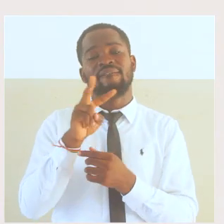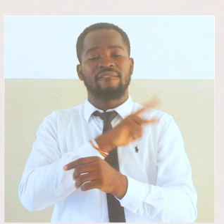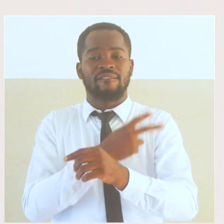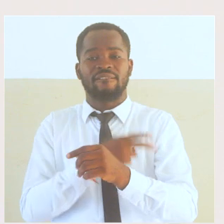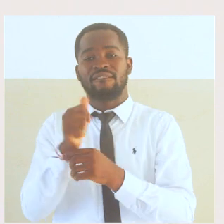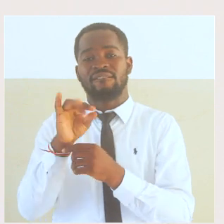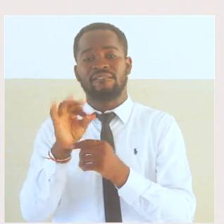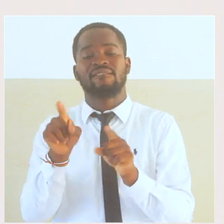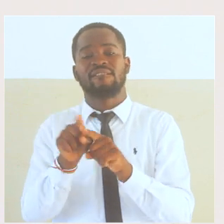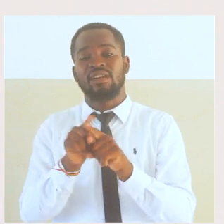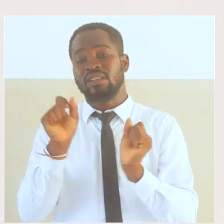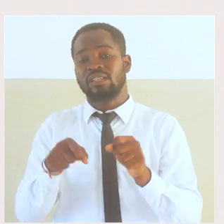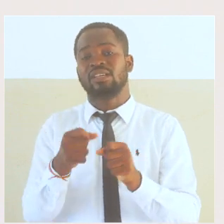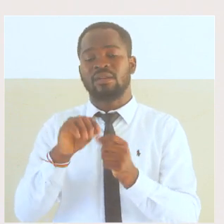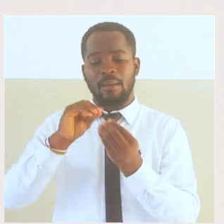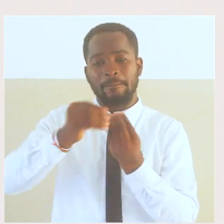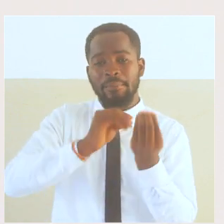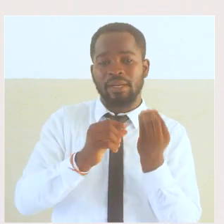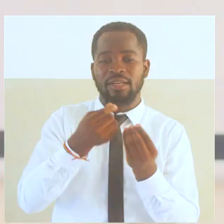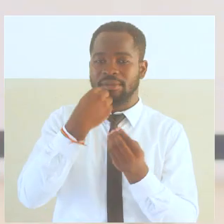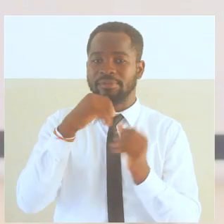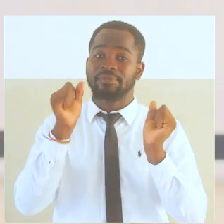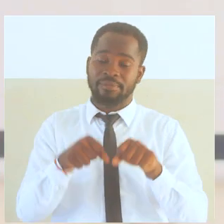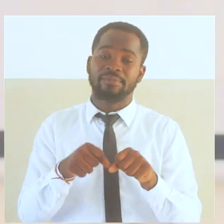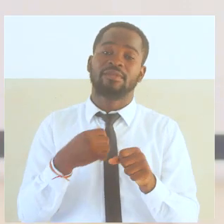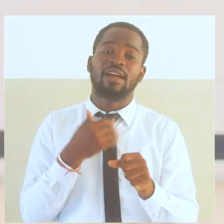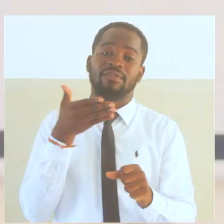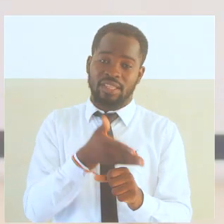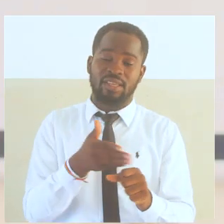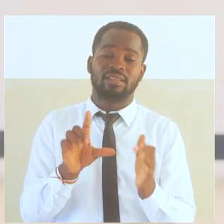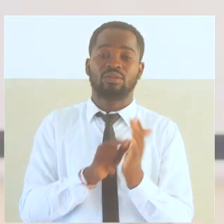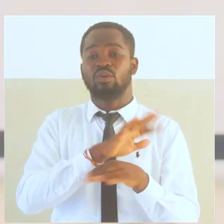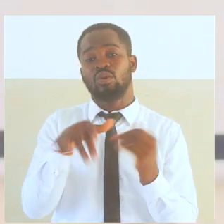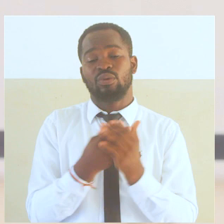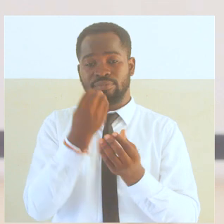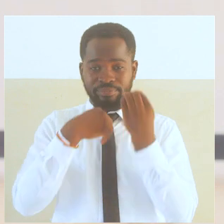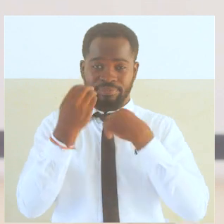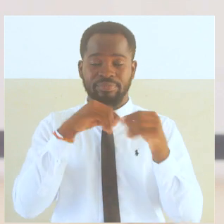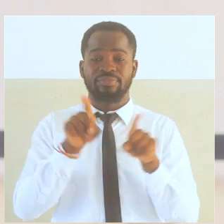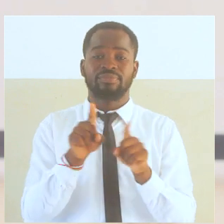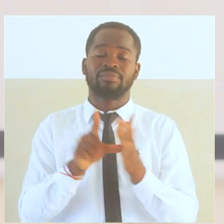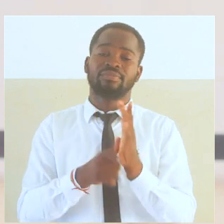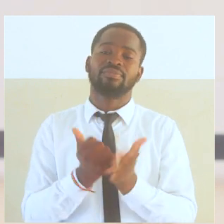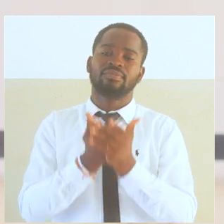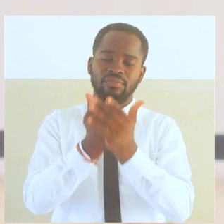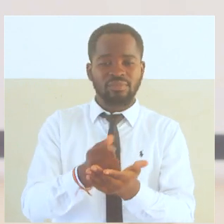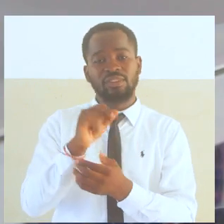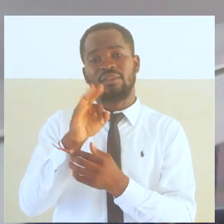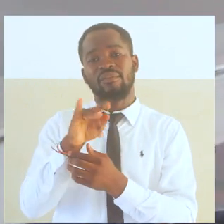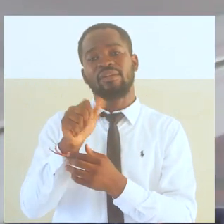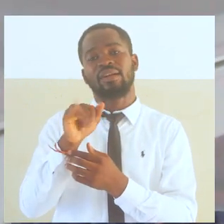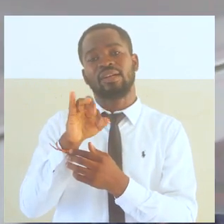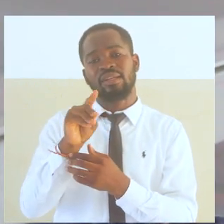these things to give us the folate we need in our blood. But you can't be sure whether you have enough in your system. So you just have to supplement